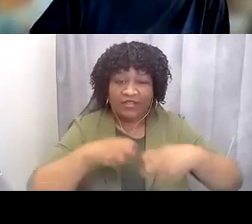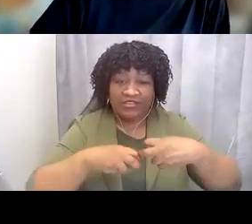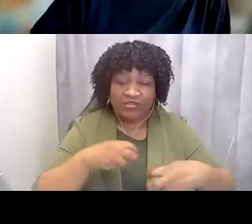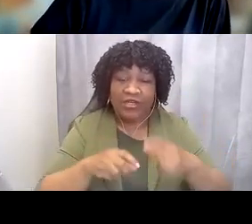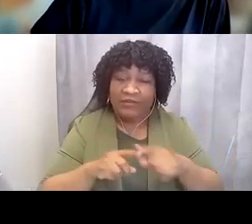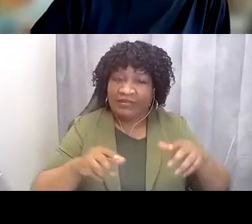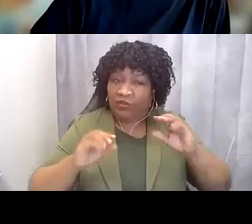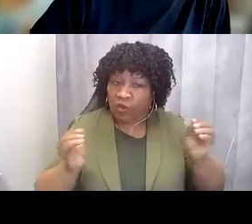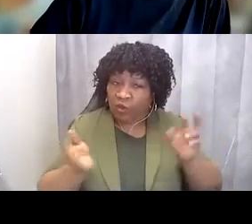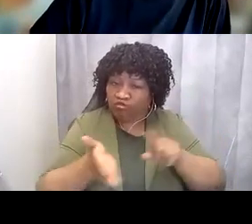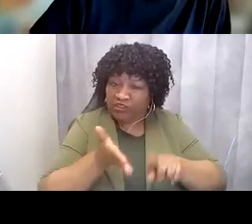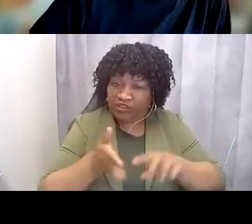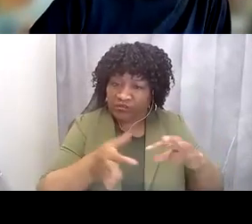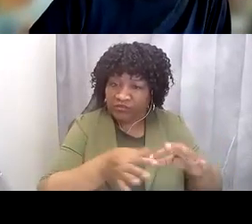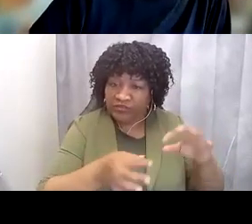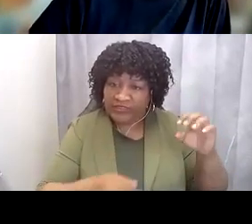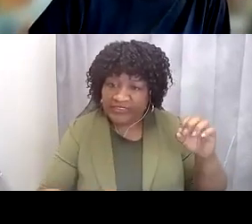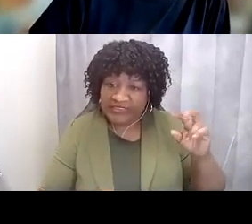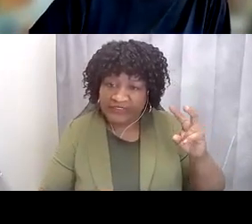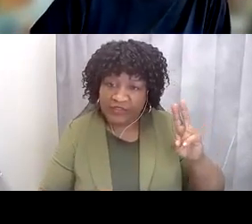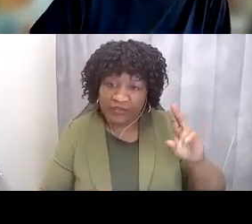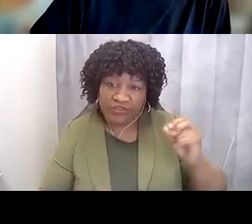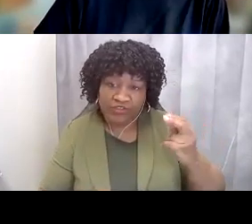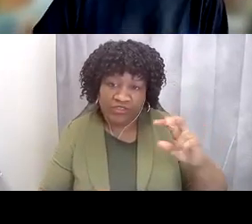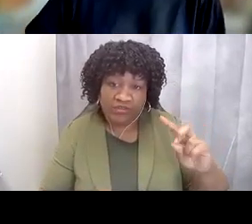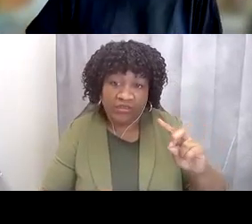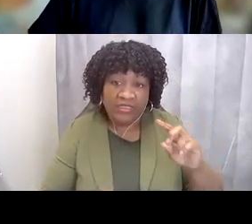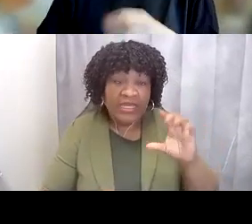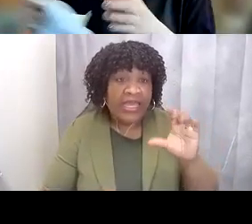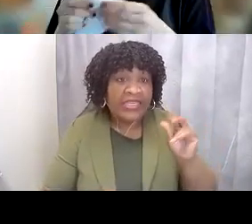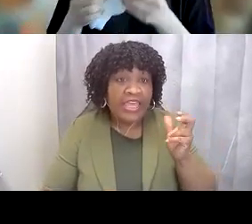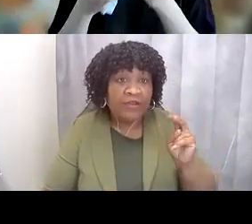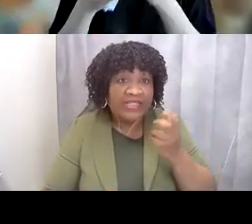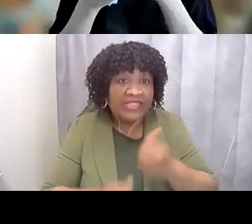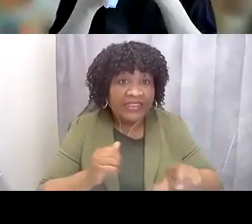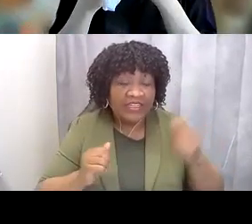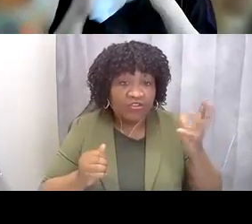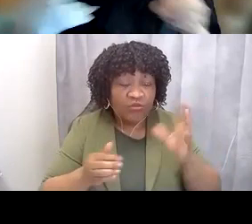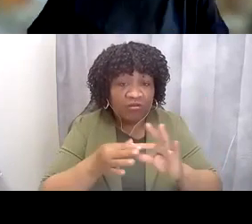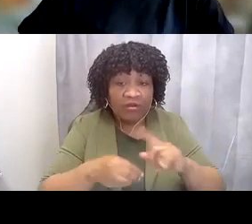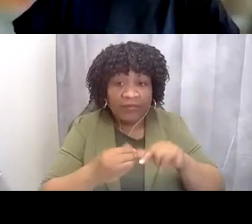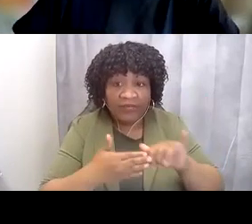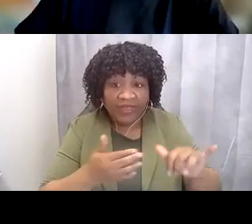done the research on it yet. Karen, is there anything else you wanted to say about Evusheld?